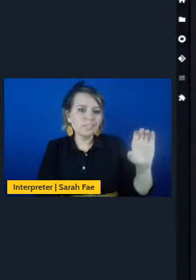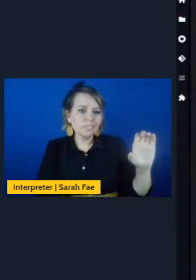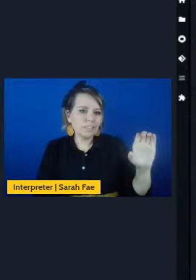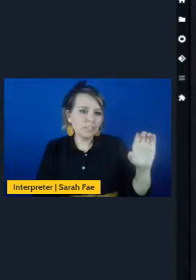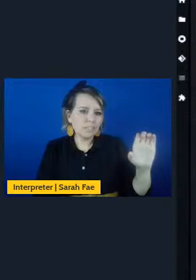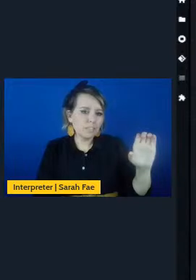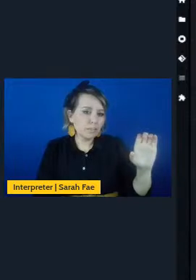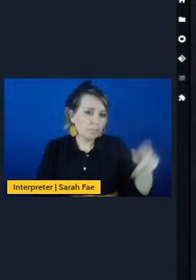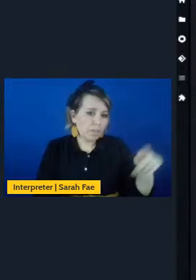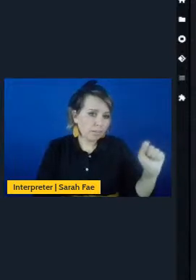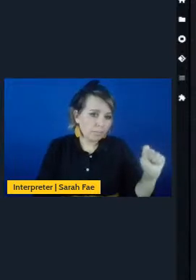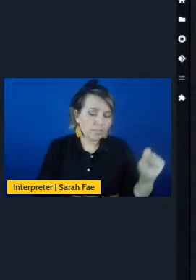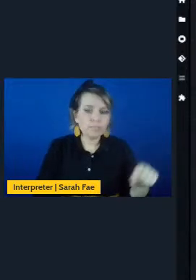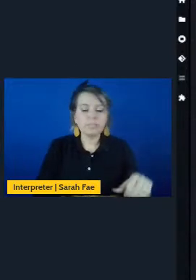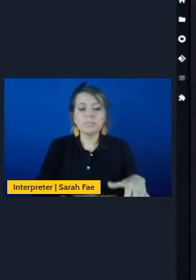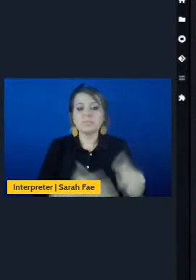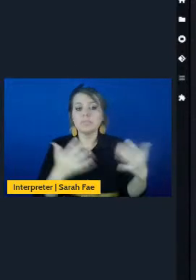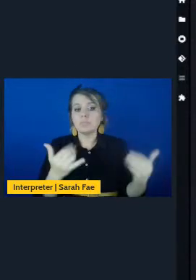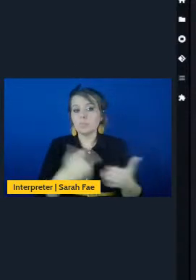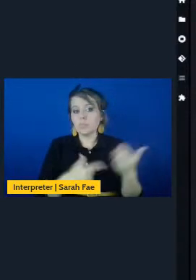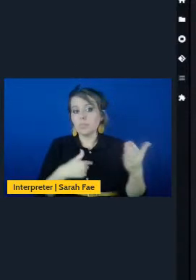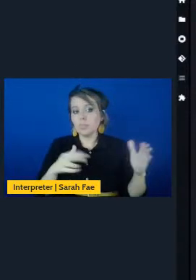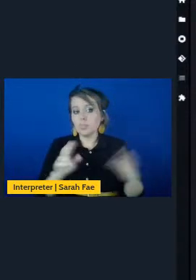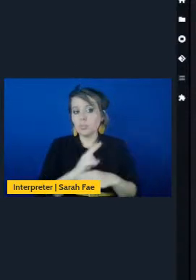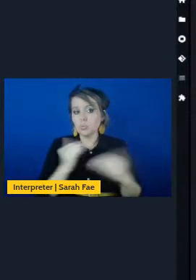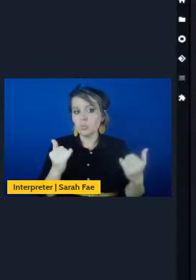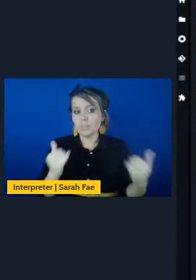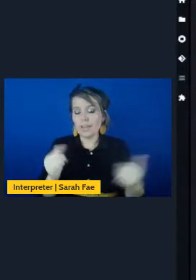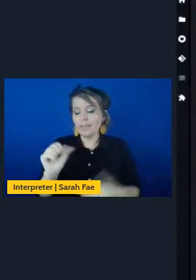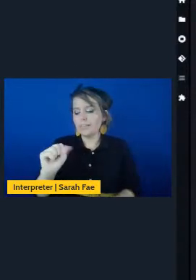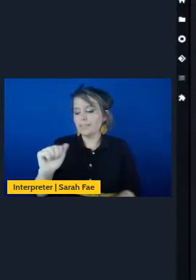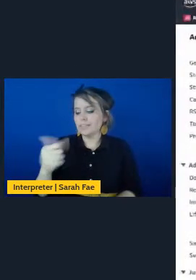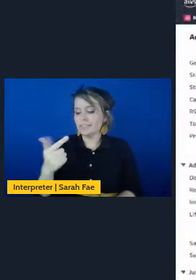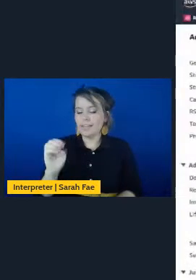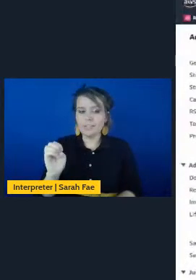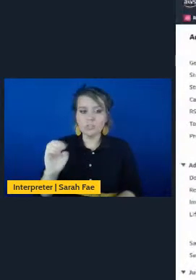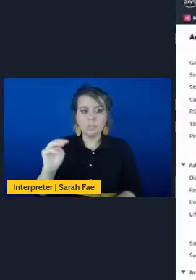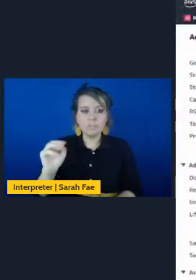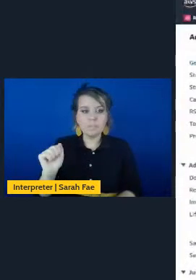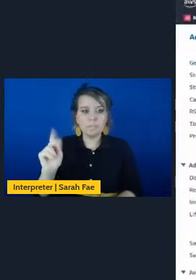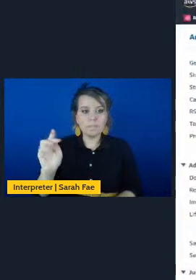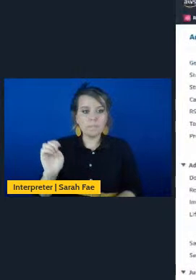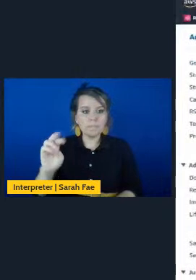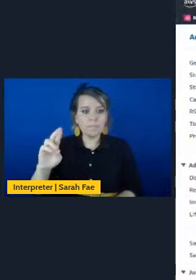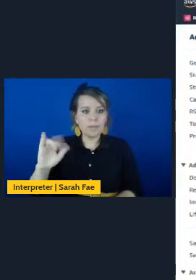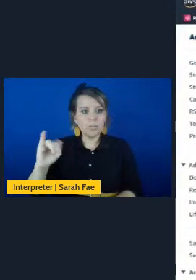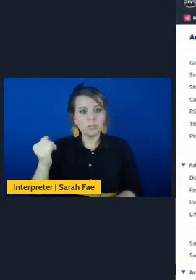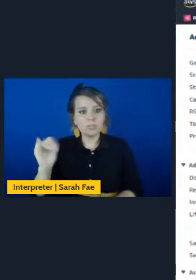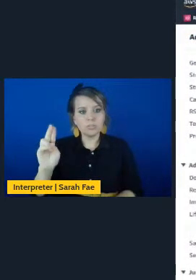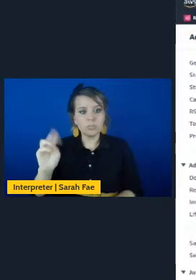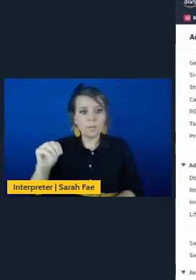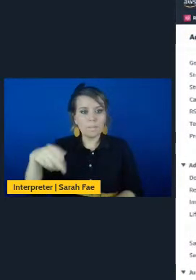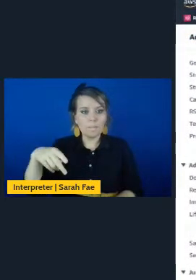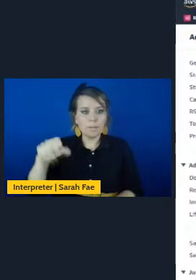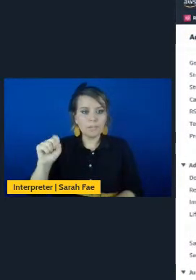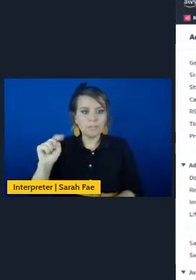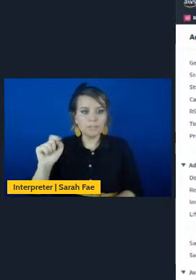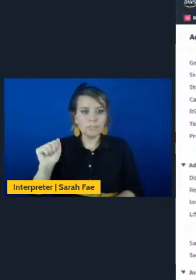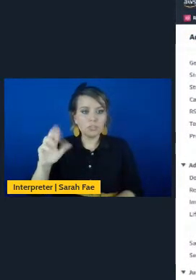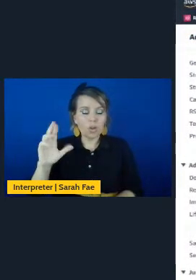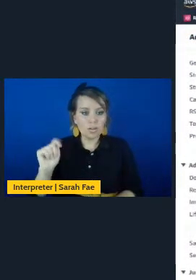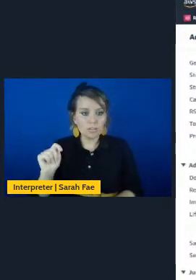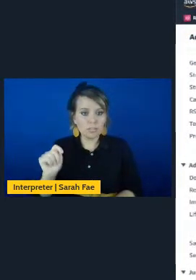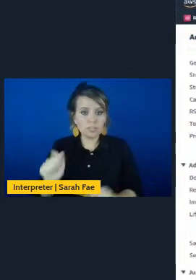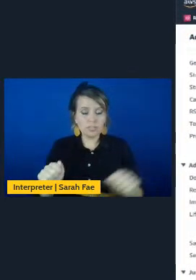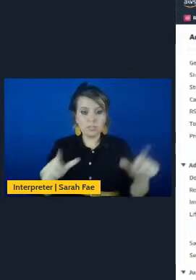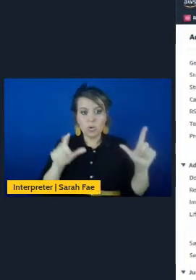using today is the SageMaker Jumpstart. So SageMaker is a fully managed service. So if you go to SageMaker in your